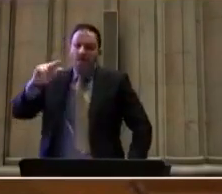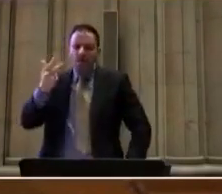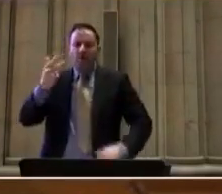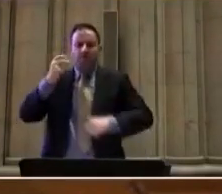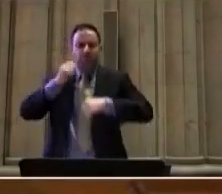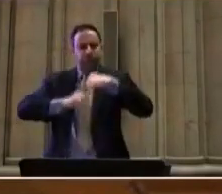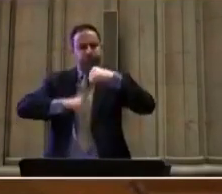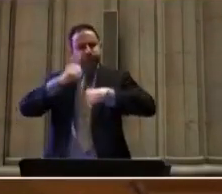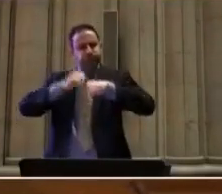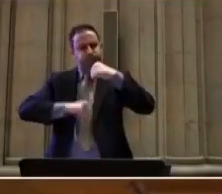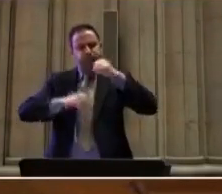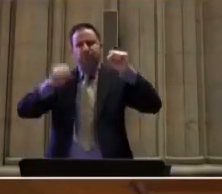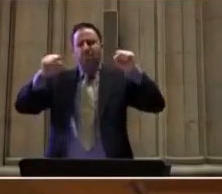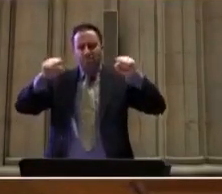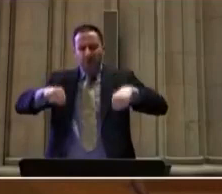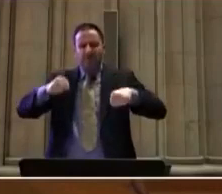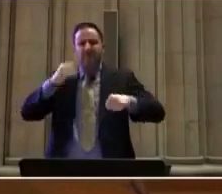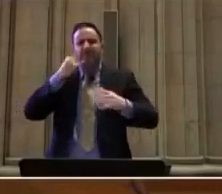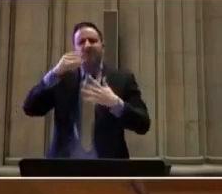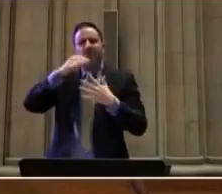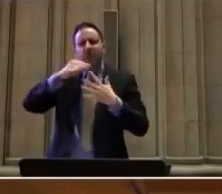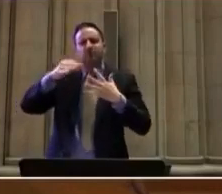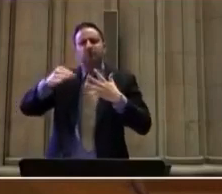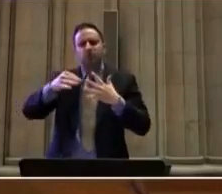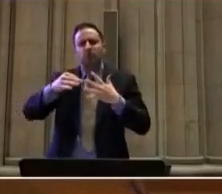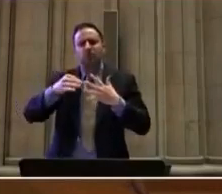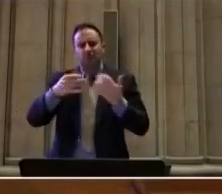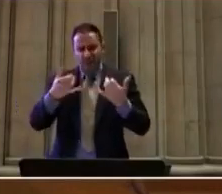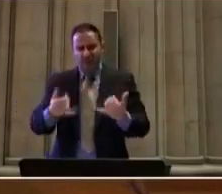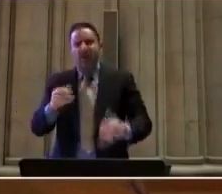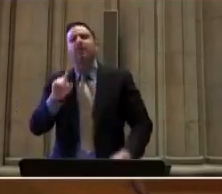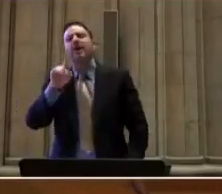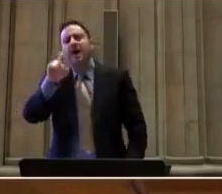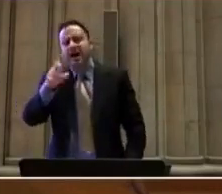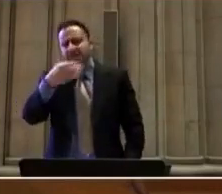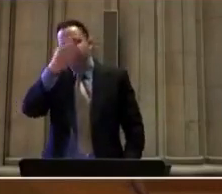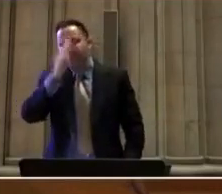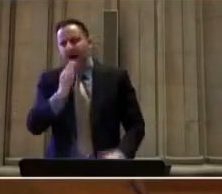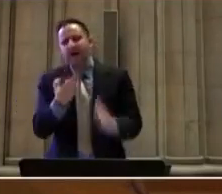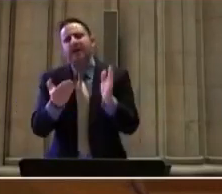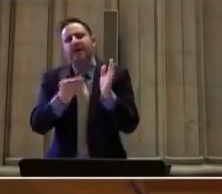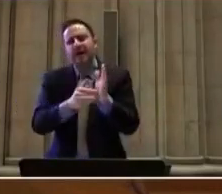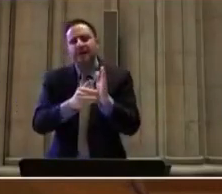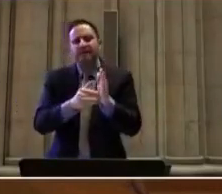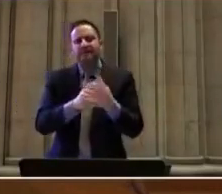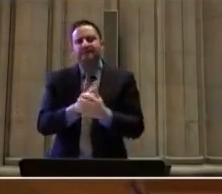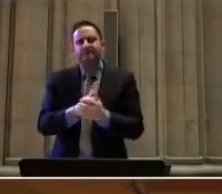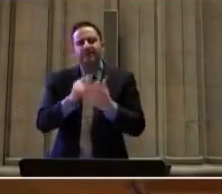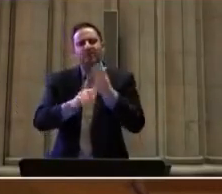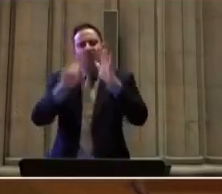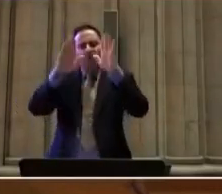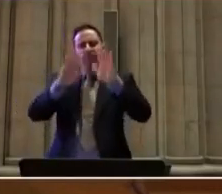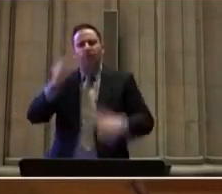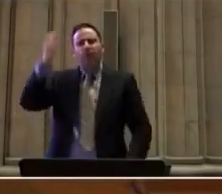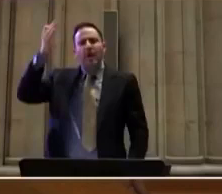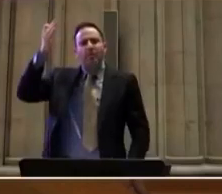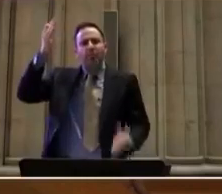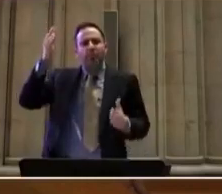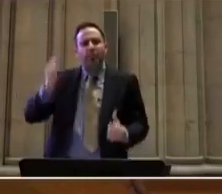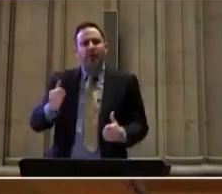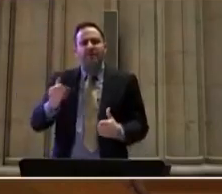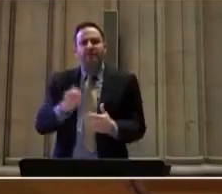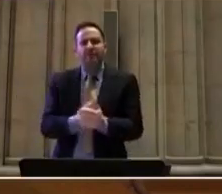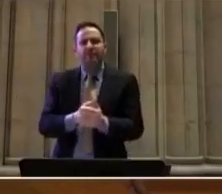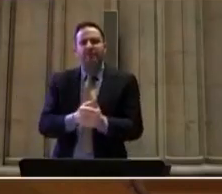is possible if we choose. So let us ask God again what that great preacher and hymn writer